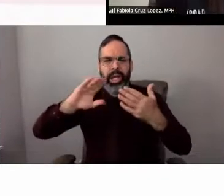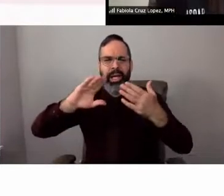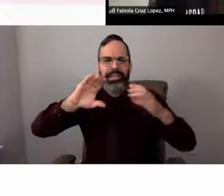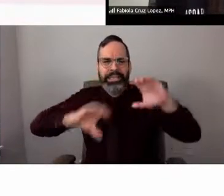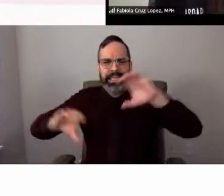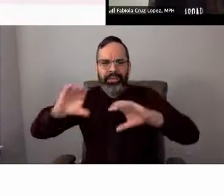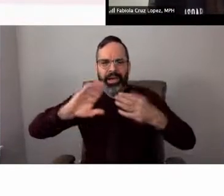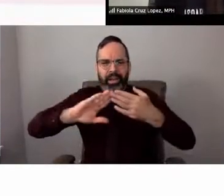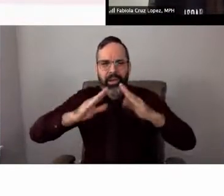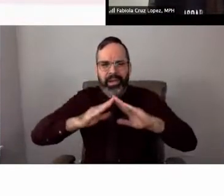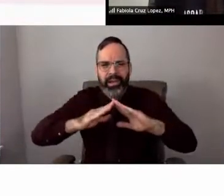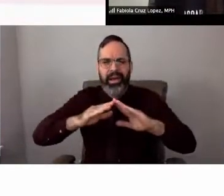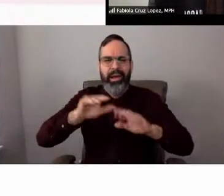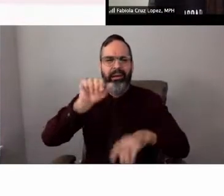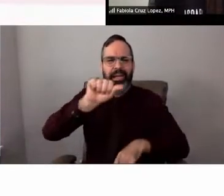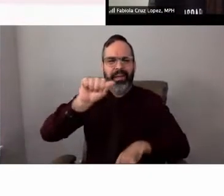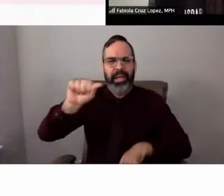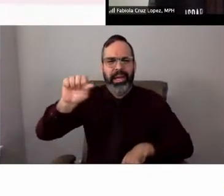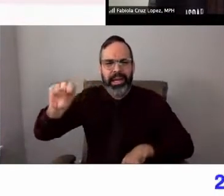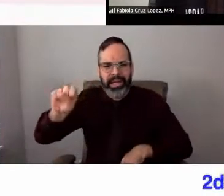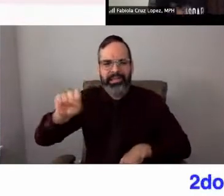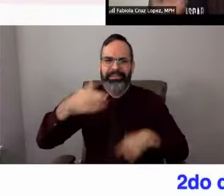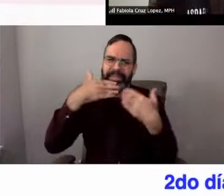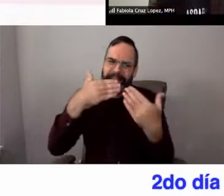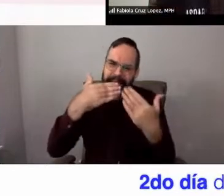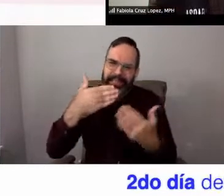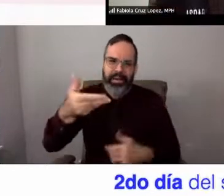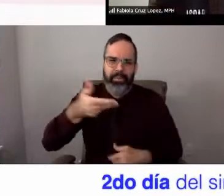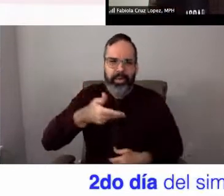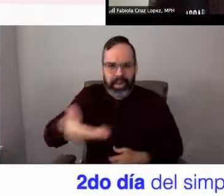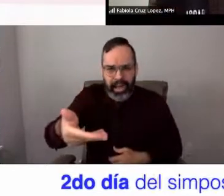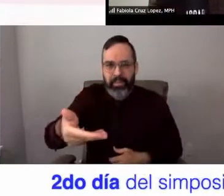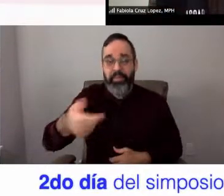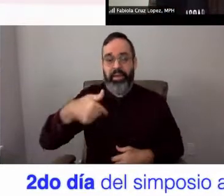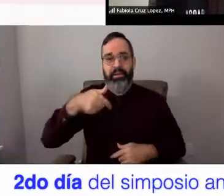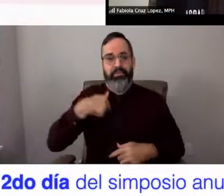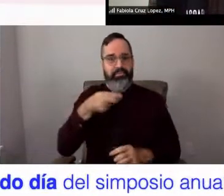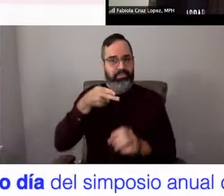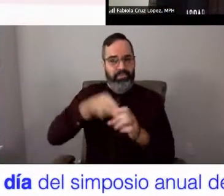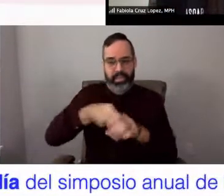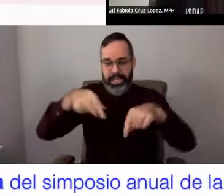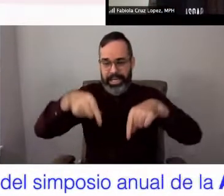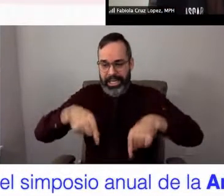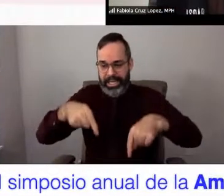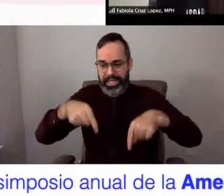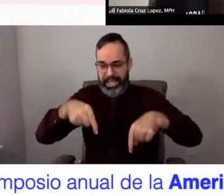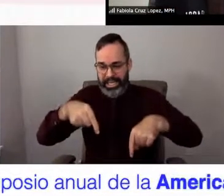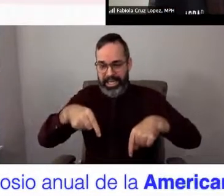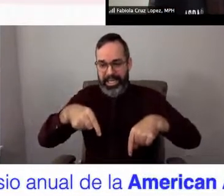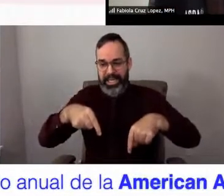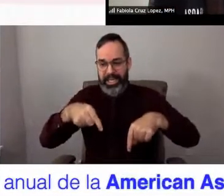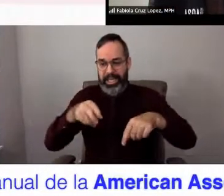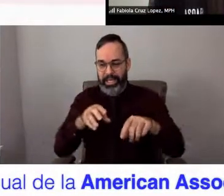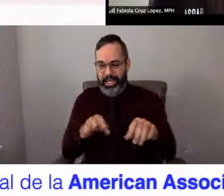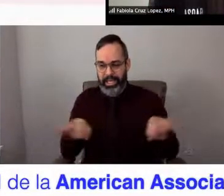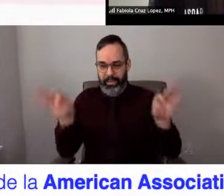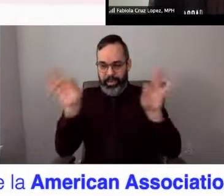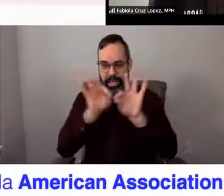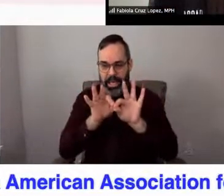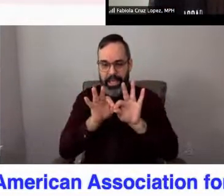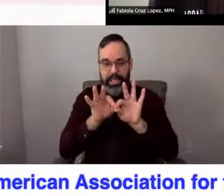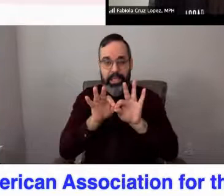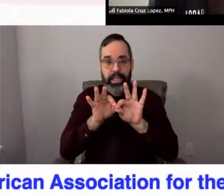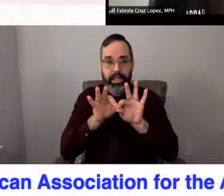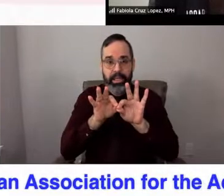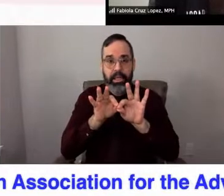gracias por la invitación que me han hecho para estar aquí con ustedes en este momento tan importante y luego de tanto